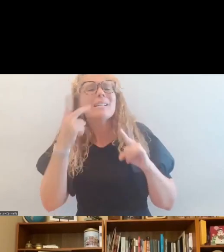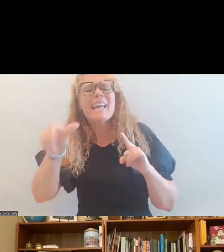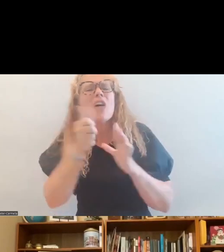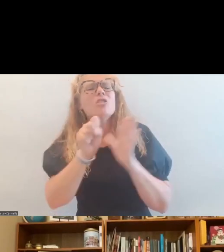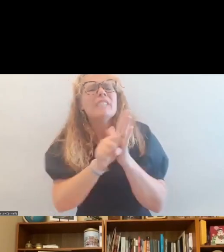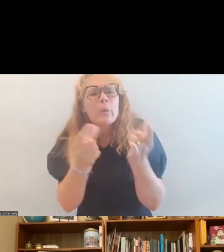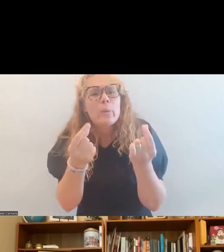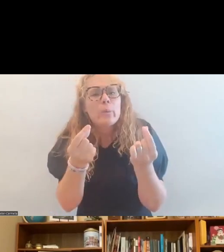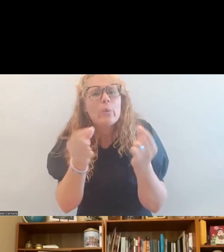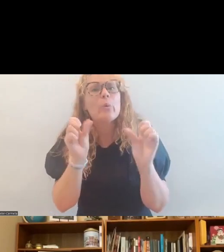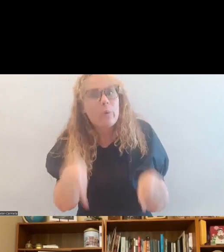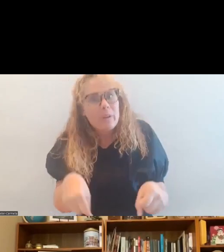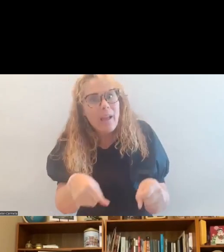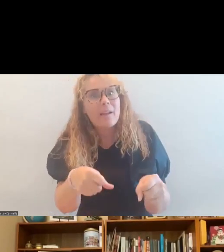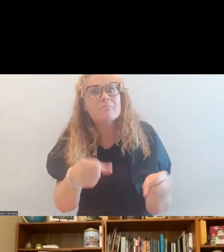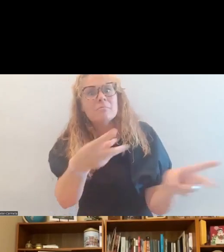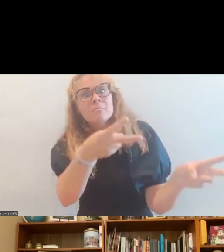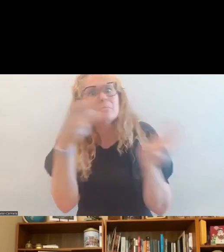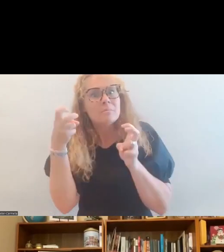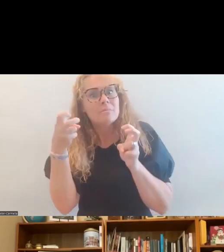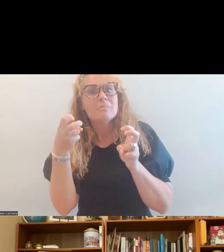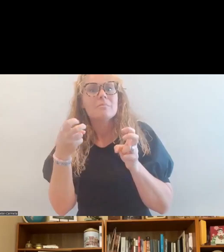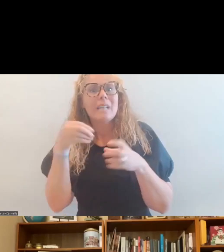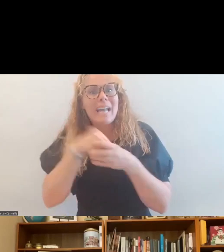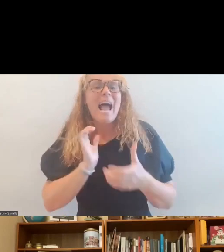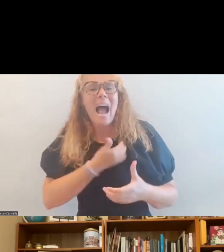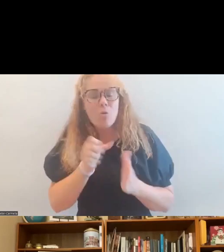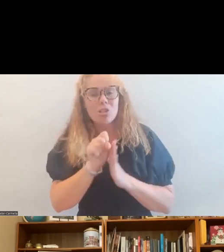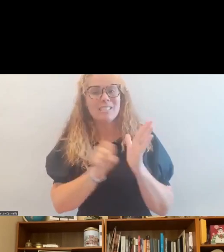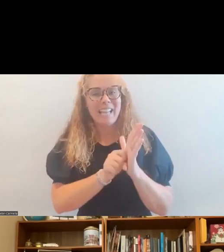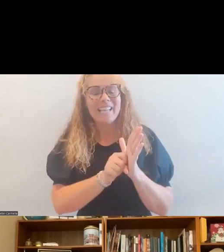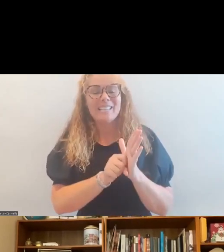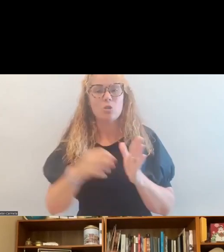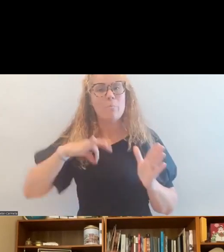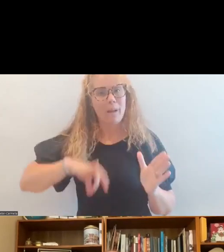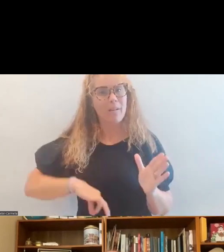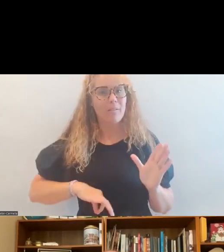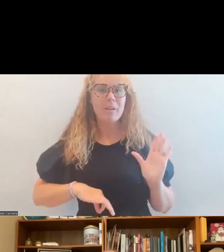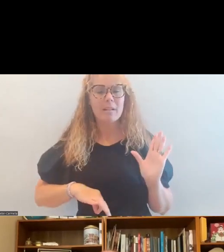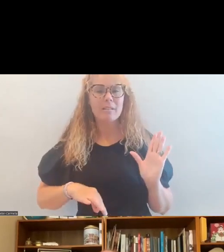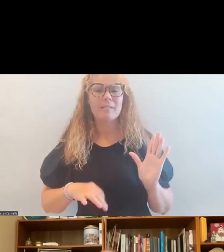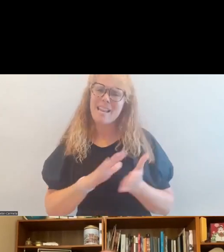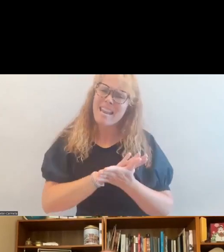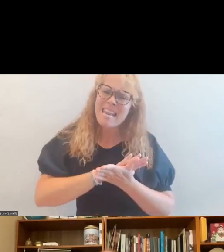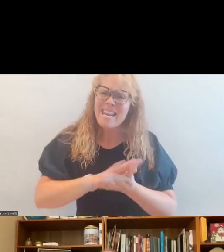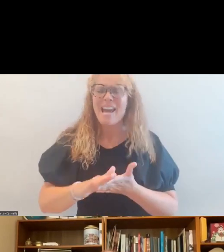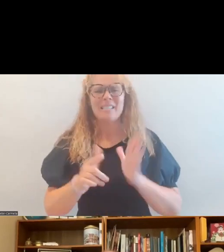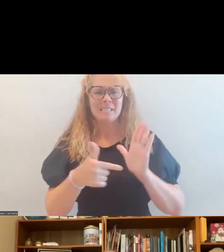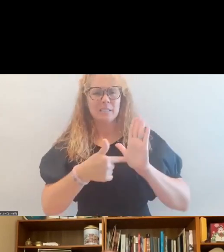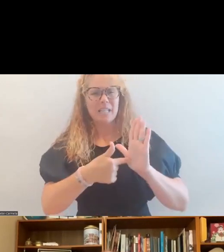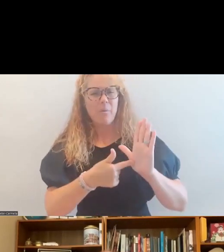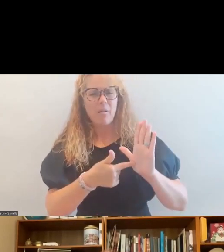that we might be able to bring to our states and to have them benefit. So I think this is a really nice example